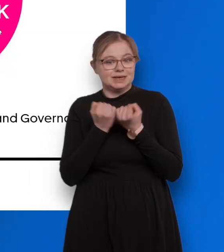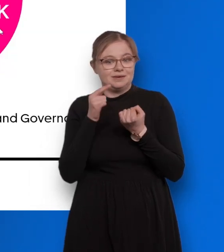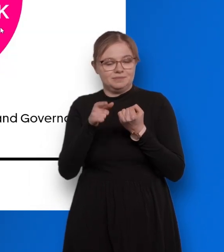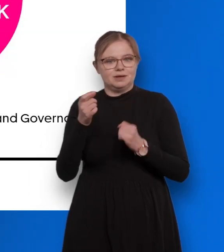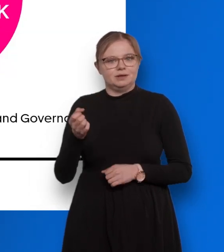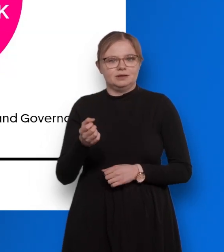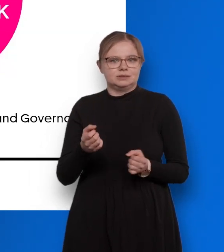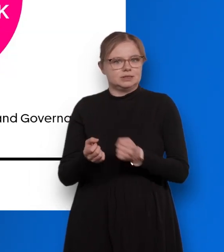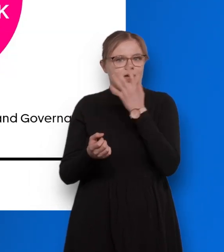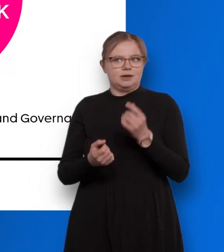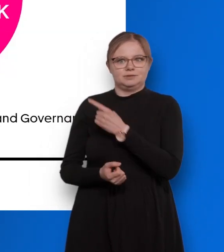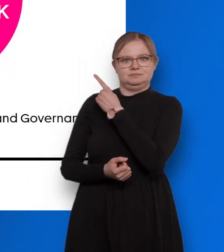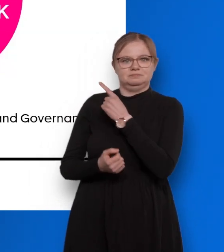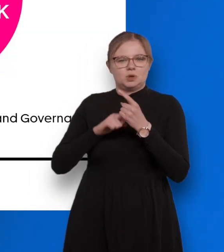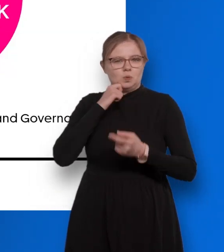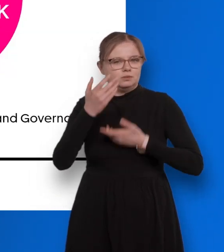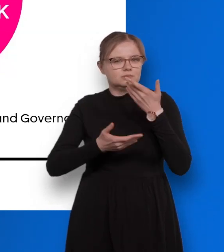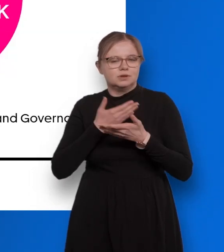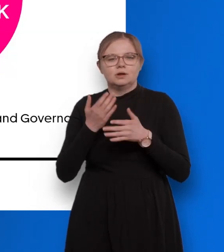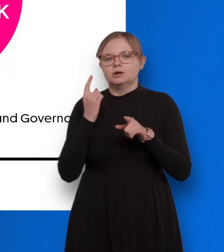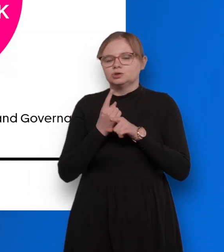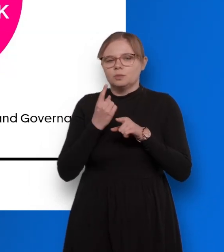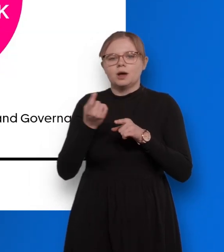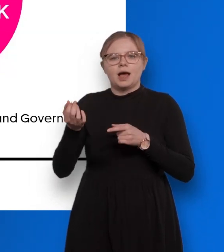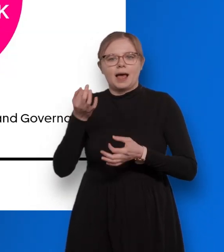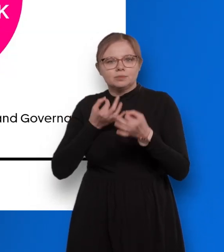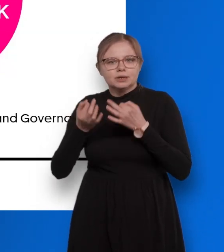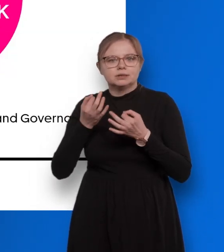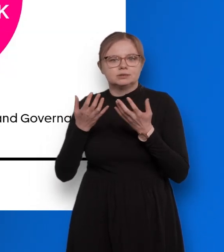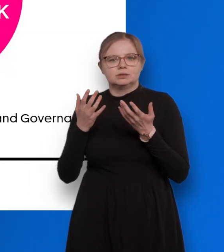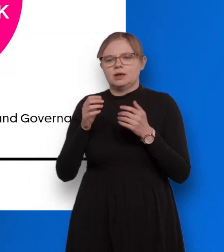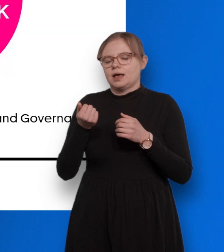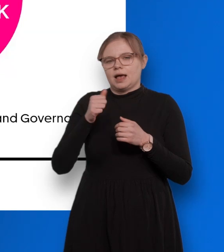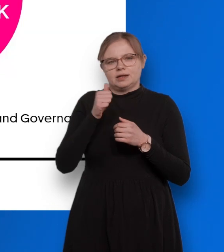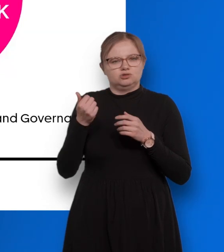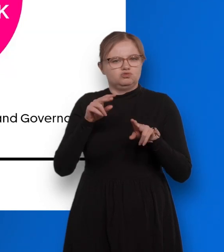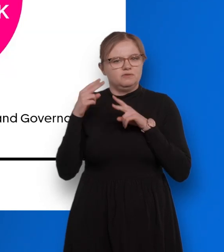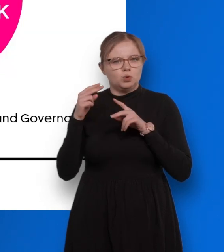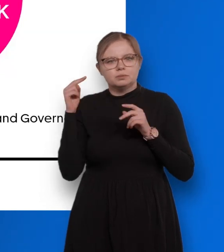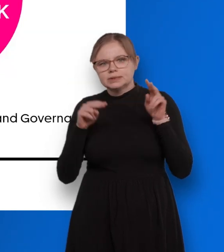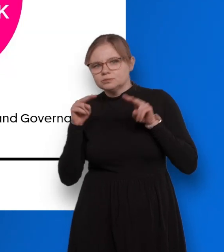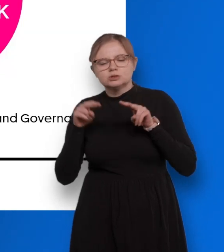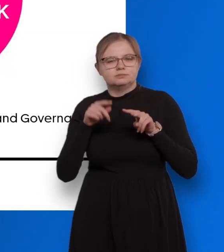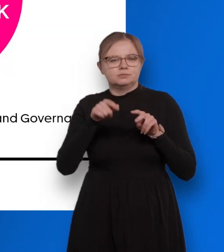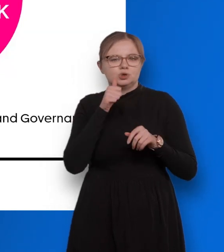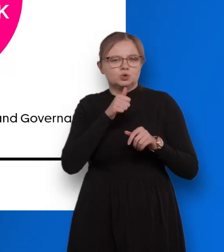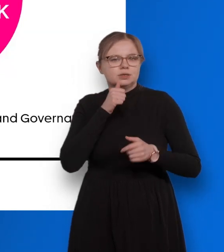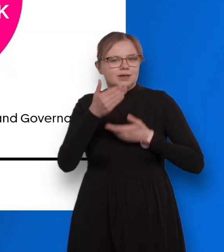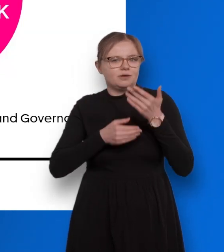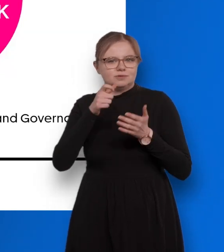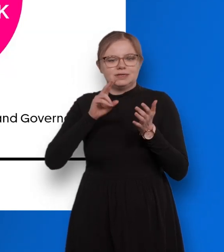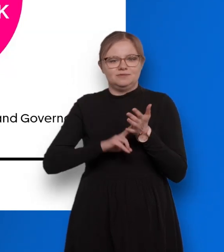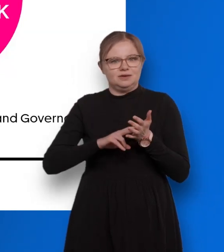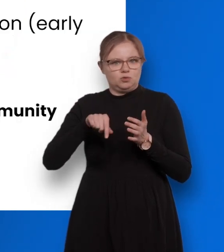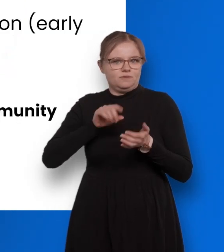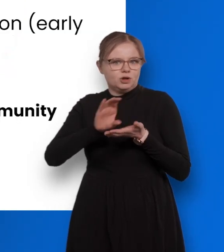to talk to you today about applicants and reviewers' perceptions of using the narrative CV for CR UK funding. Next slide,